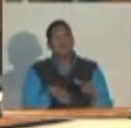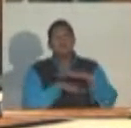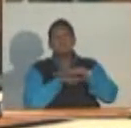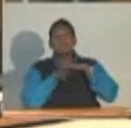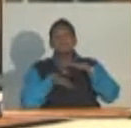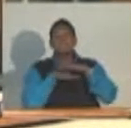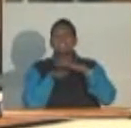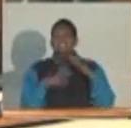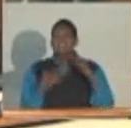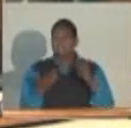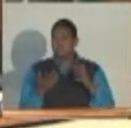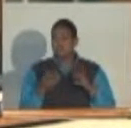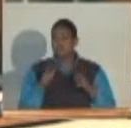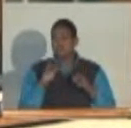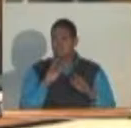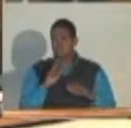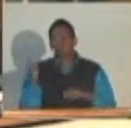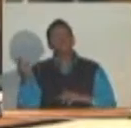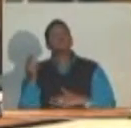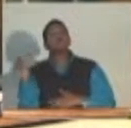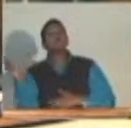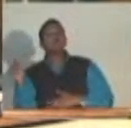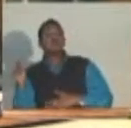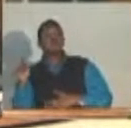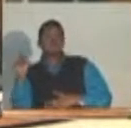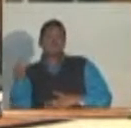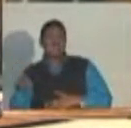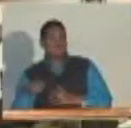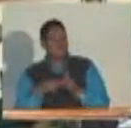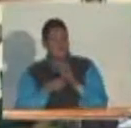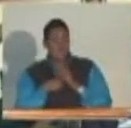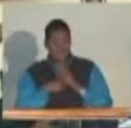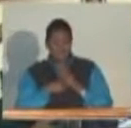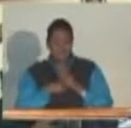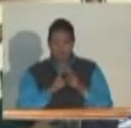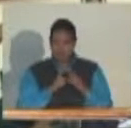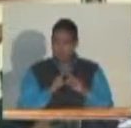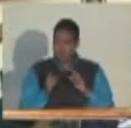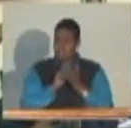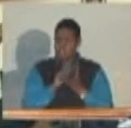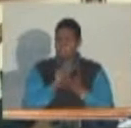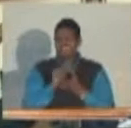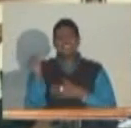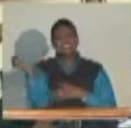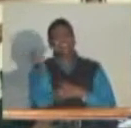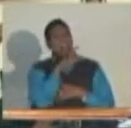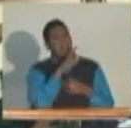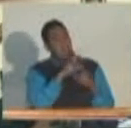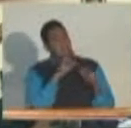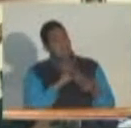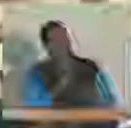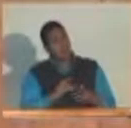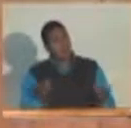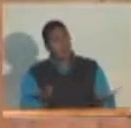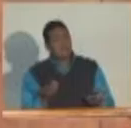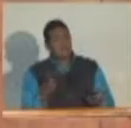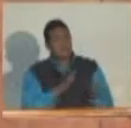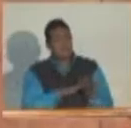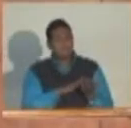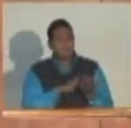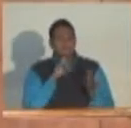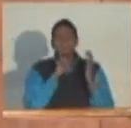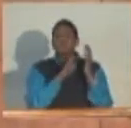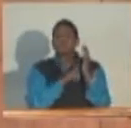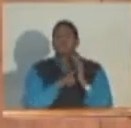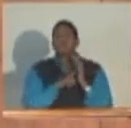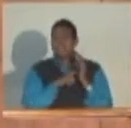function in a dignified fashion. Upon her sending back a message to the chamber and requesting